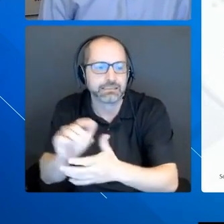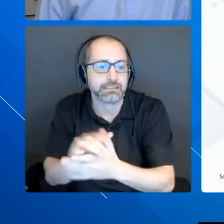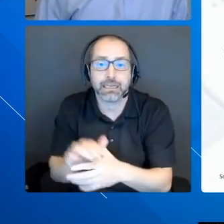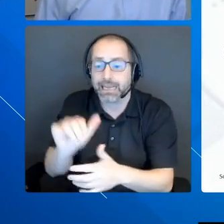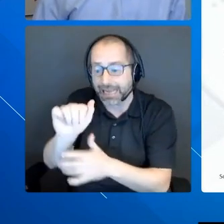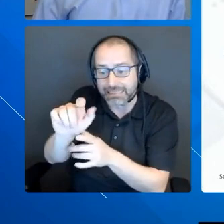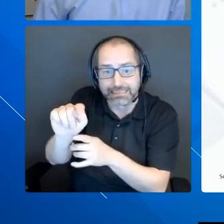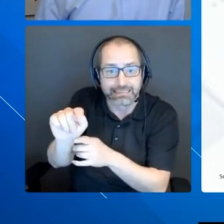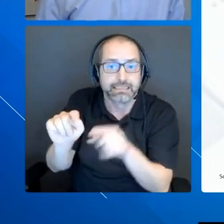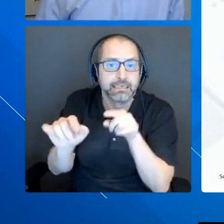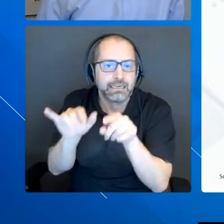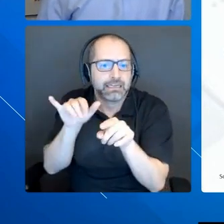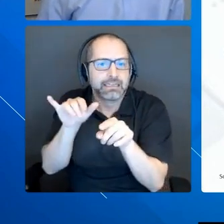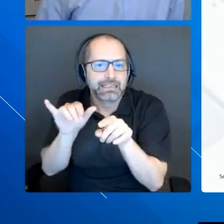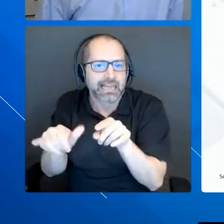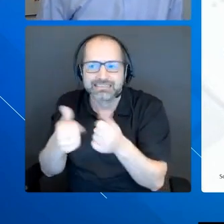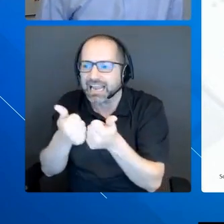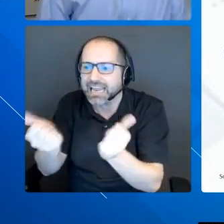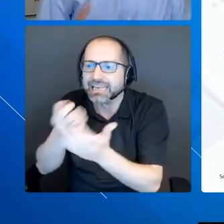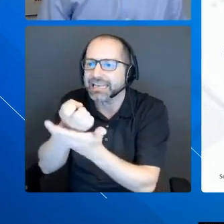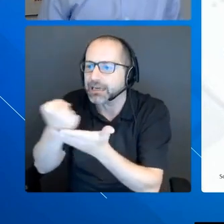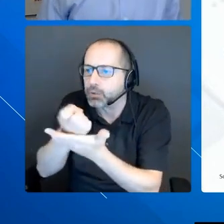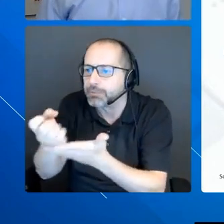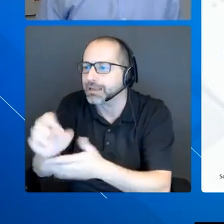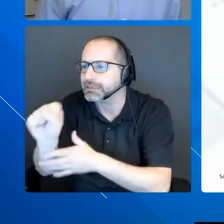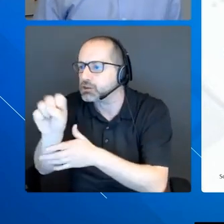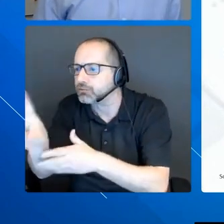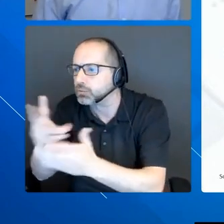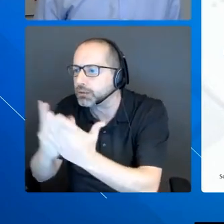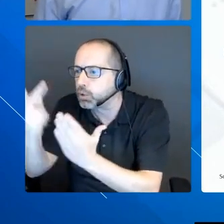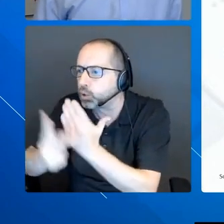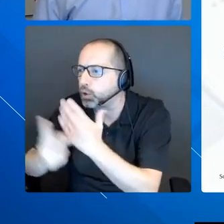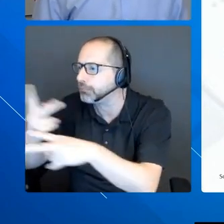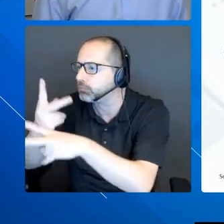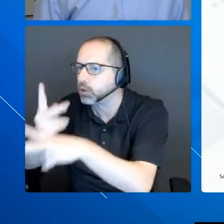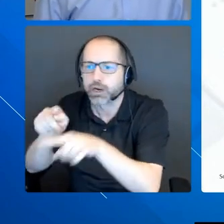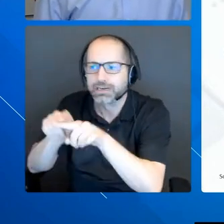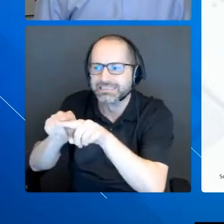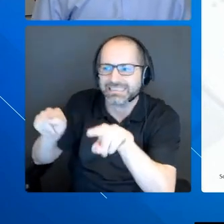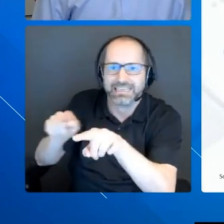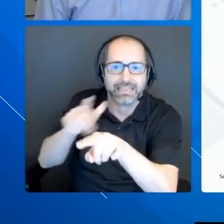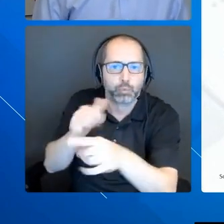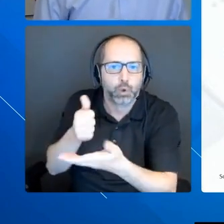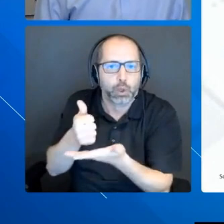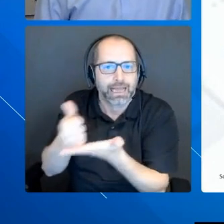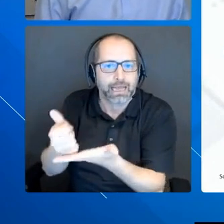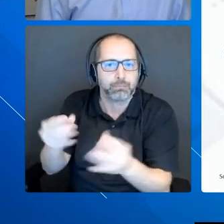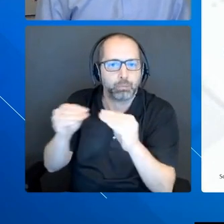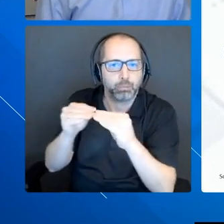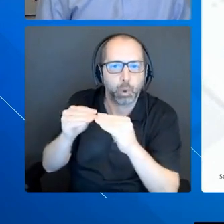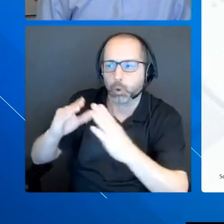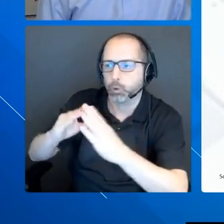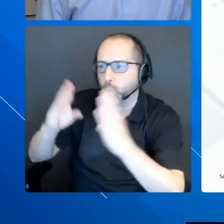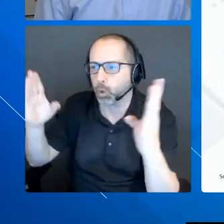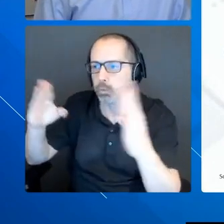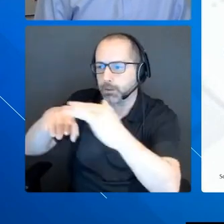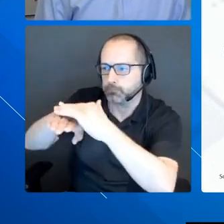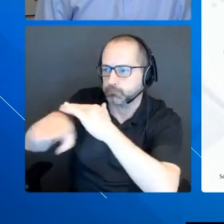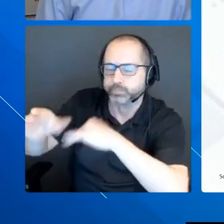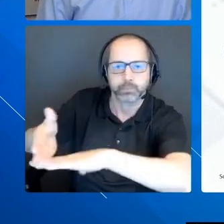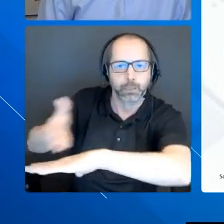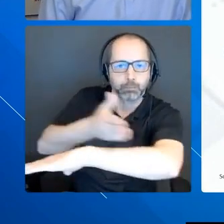AT is any piece of equipment, software program, or product that's used to increase, maintain, or improve the